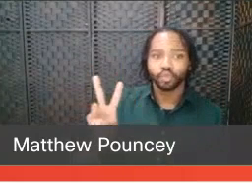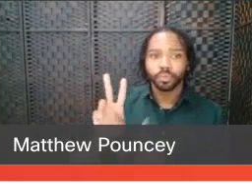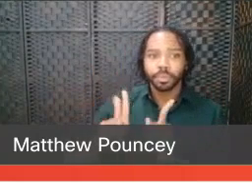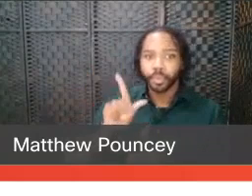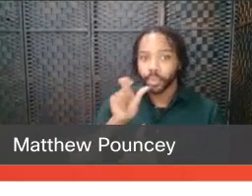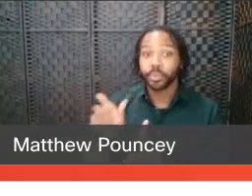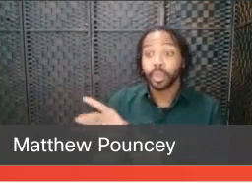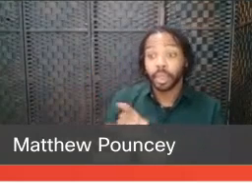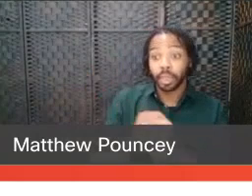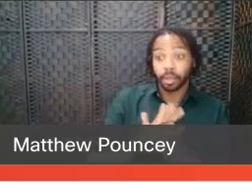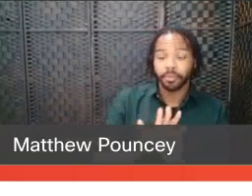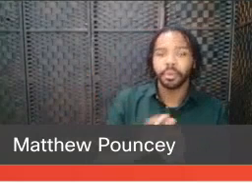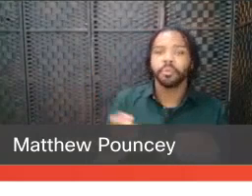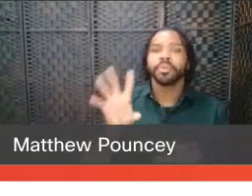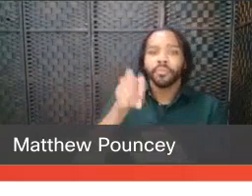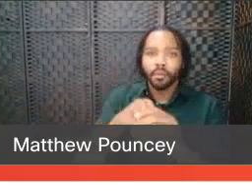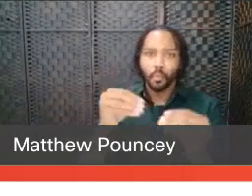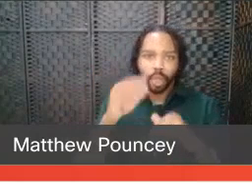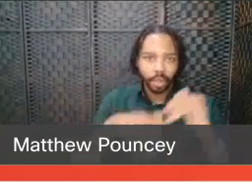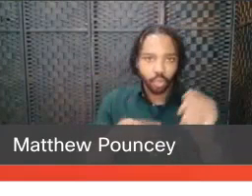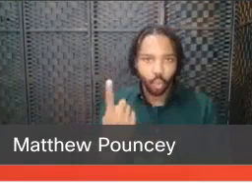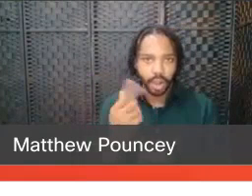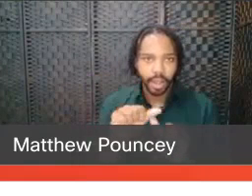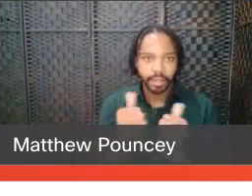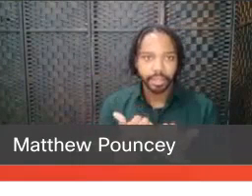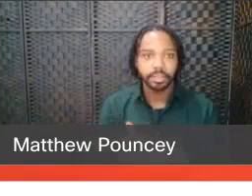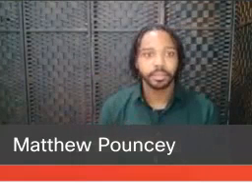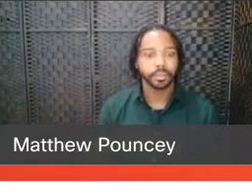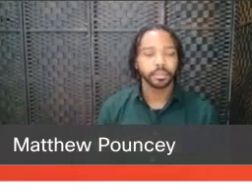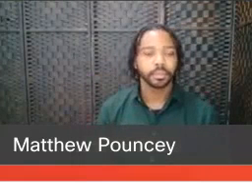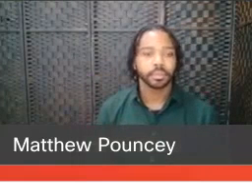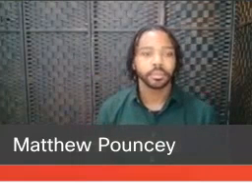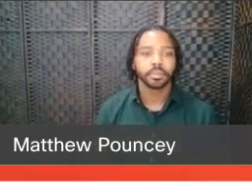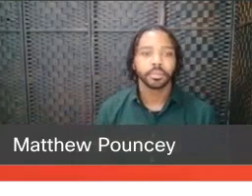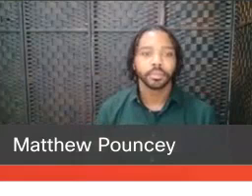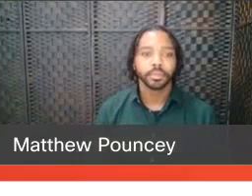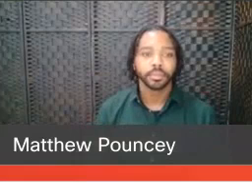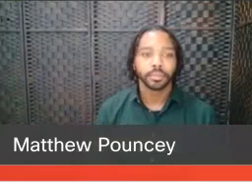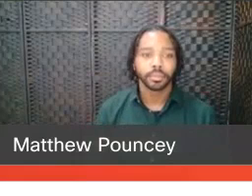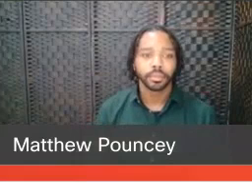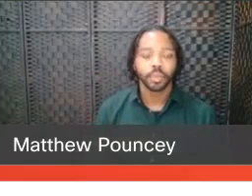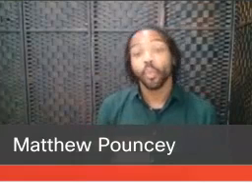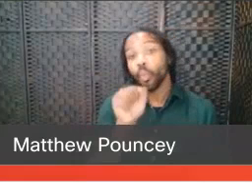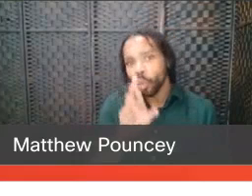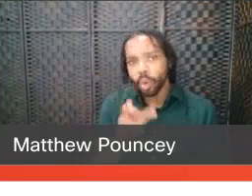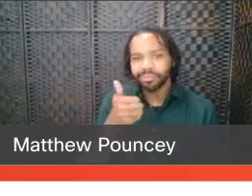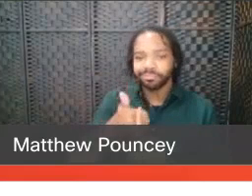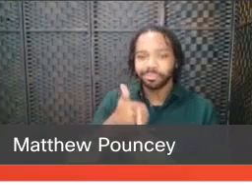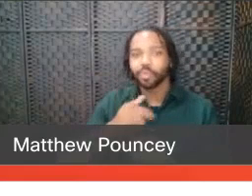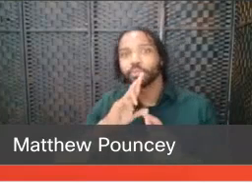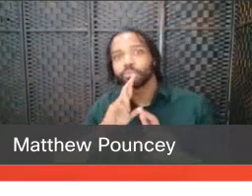contracted COVID worked at more than one agency. Or I should say were reported by more than one agency.